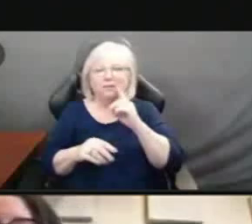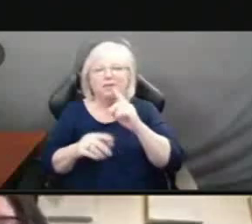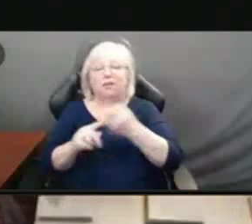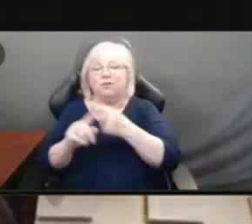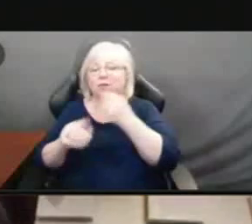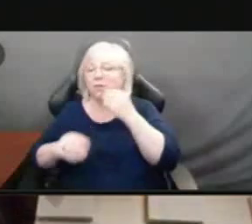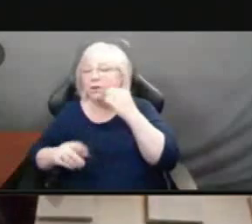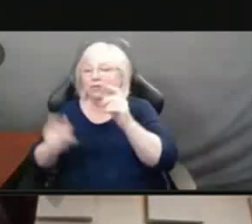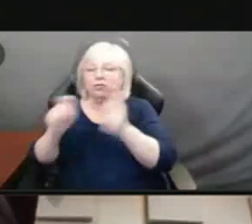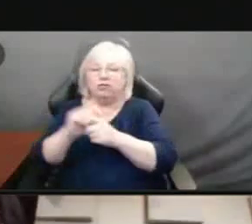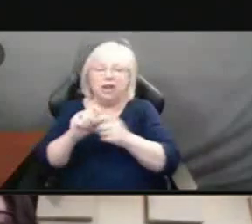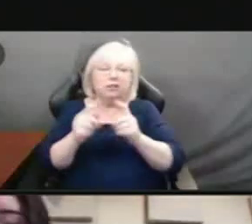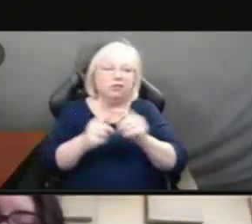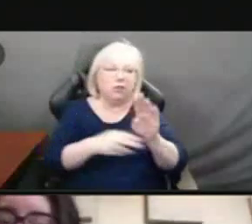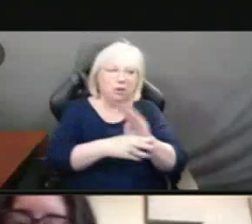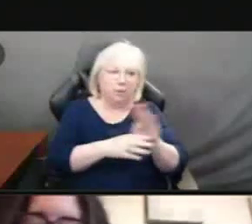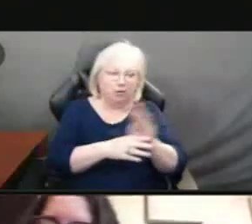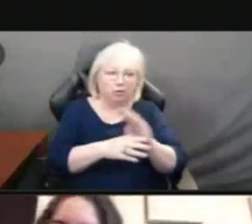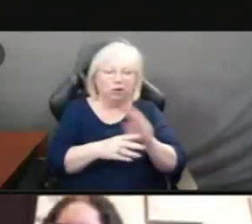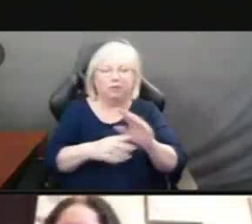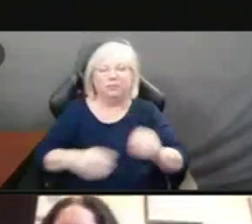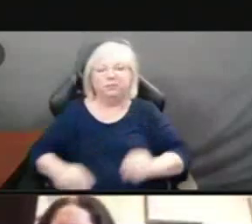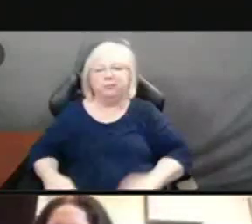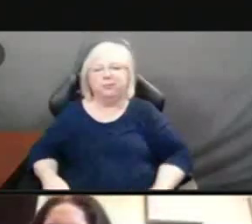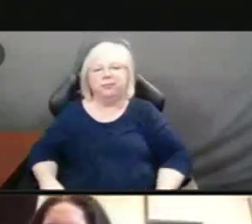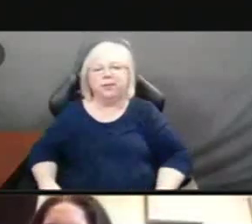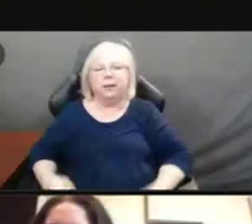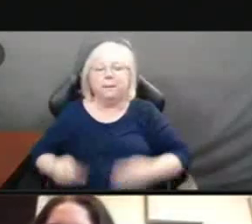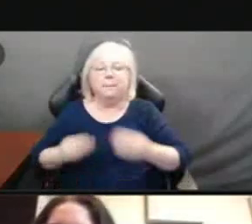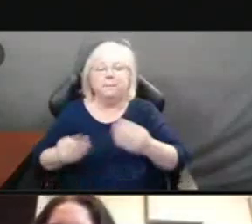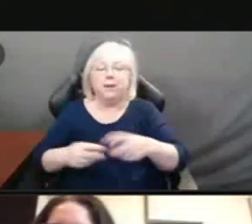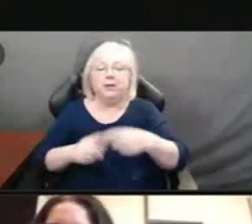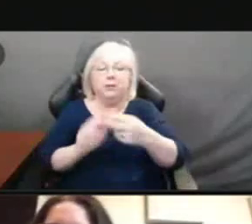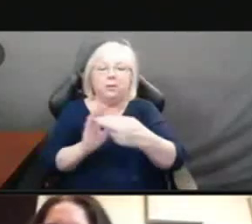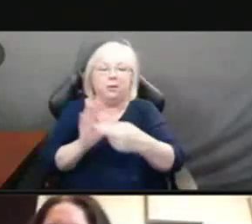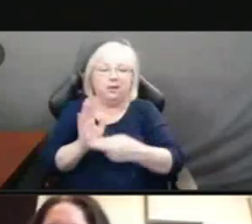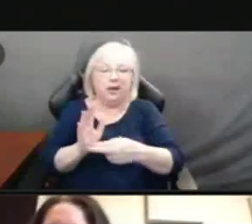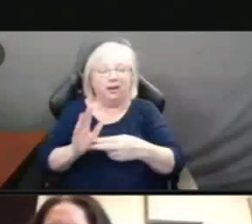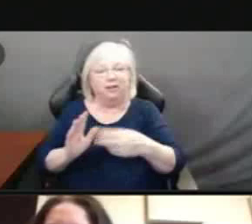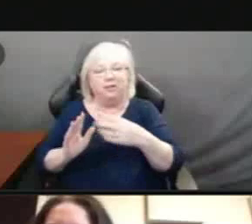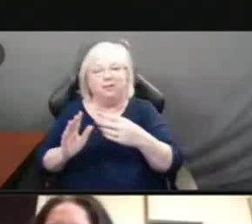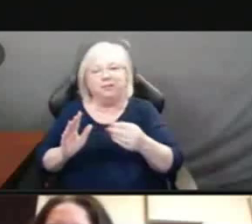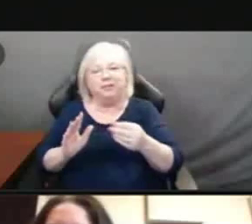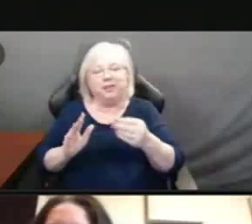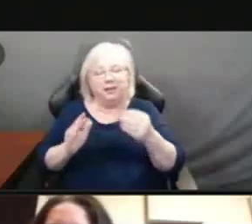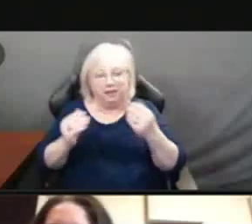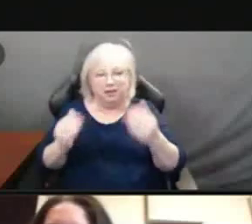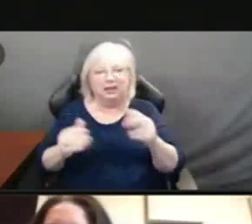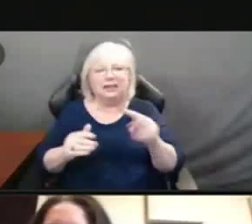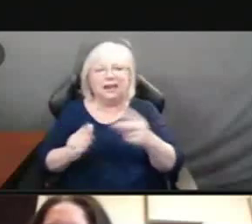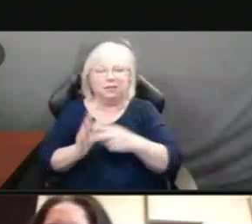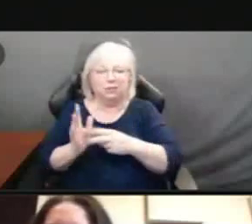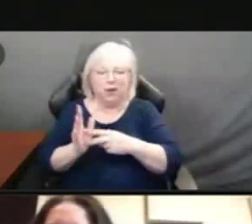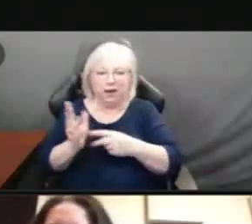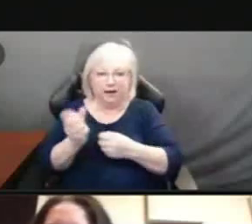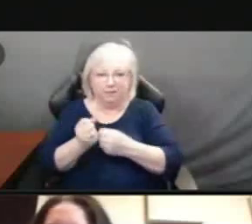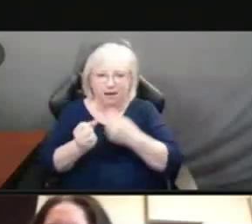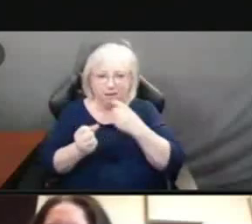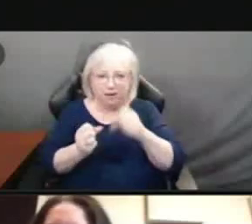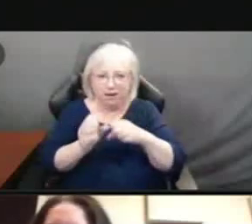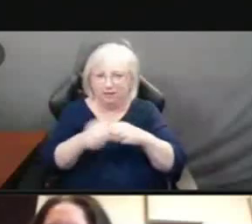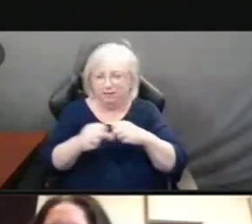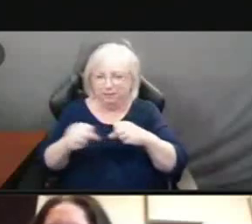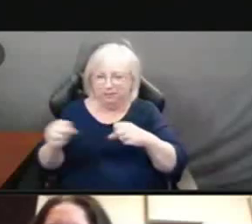Is there a motion? Suspend the rules and place on second reading. Second. Motion second. All those in favor, please say